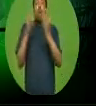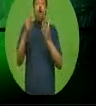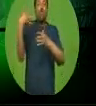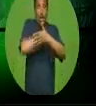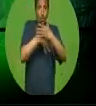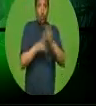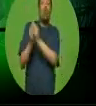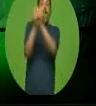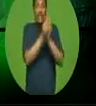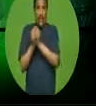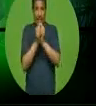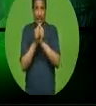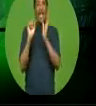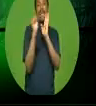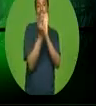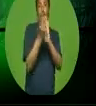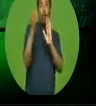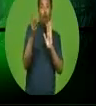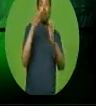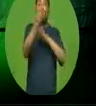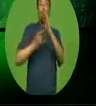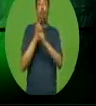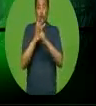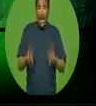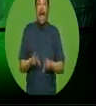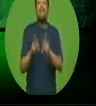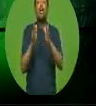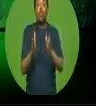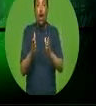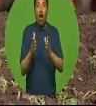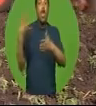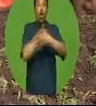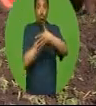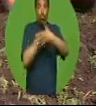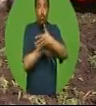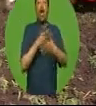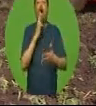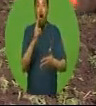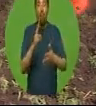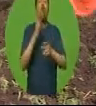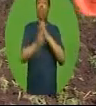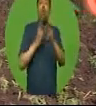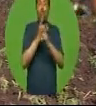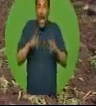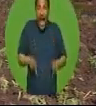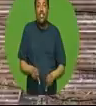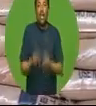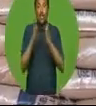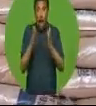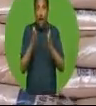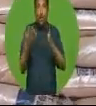together. Examples of the modern agricultural inputs are the modern agricultural